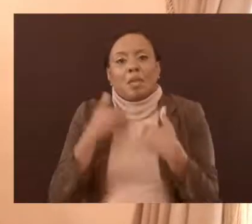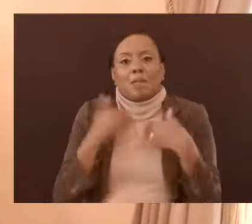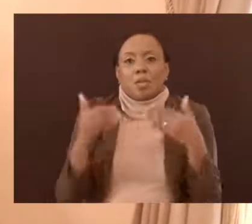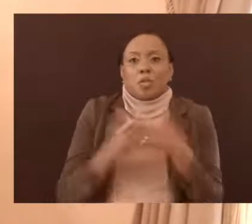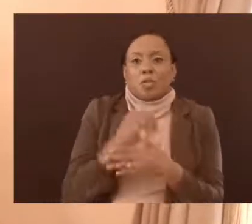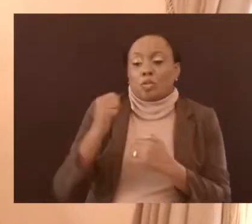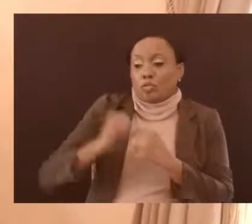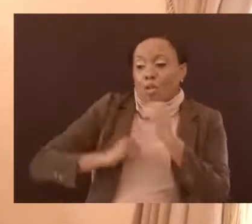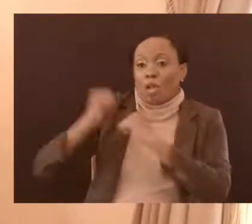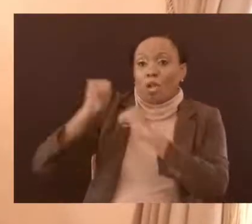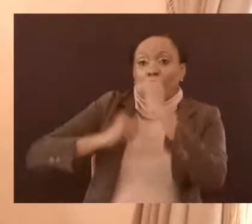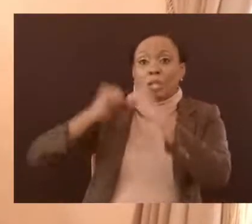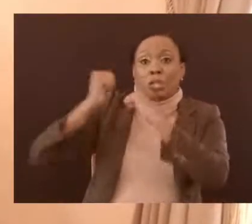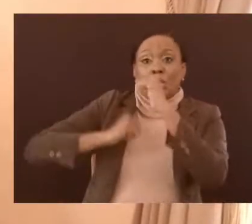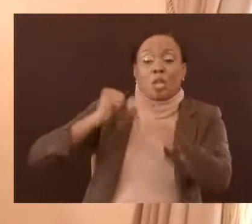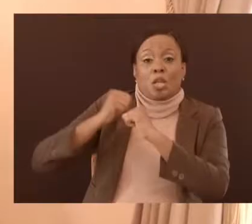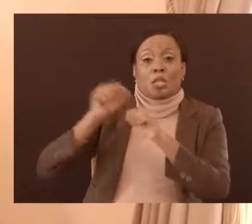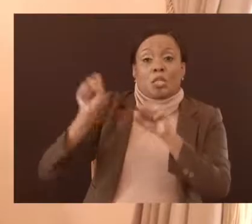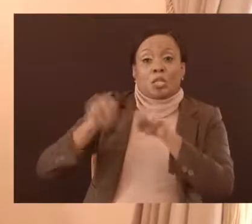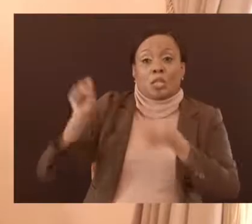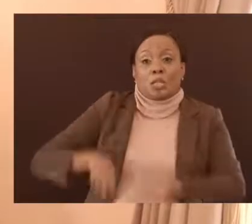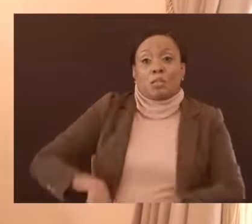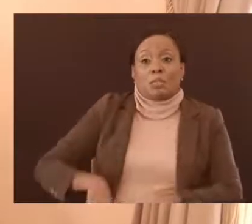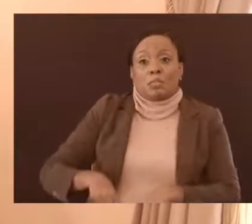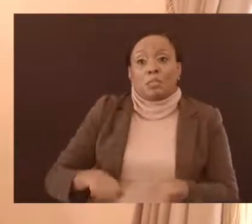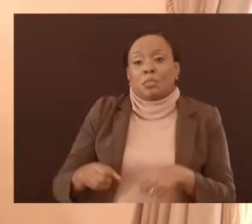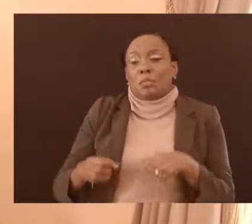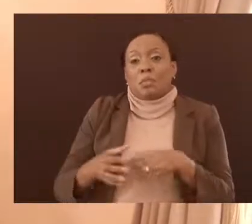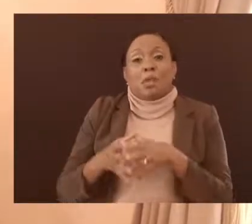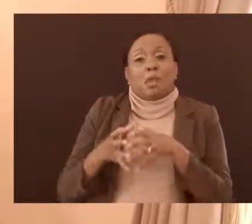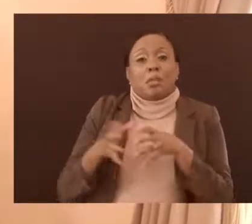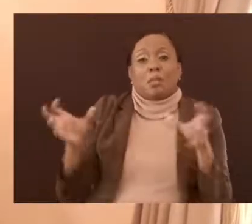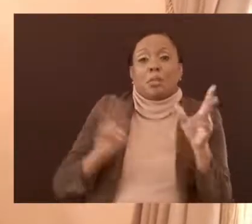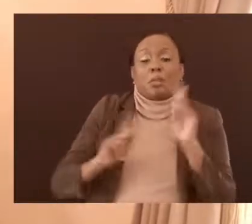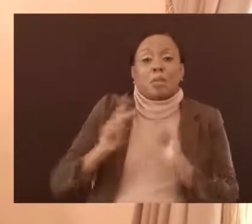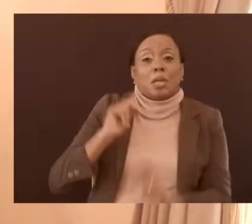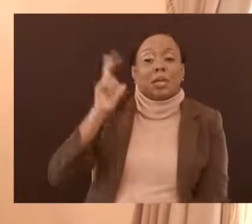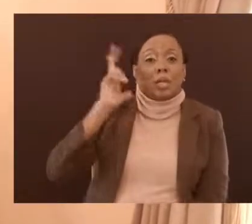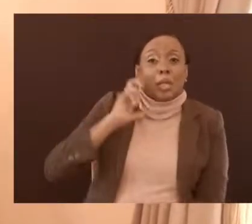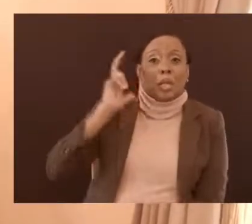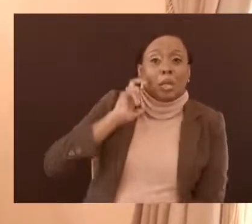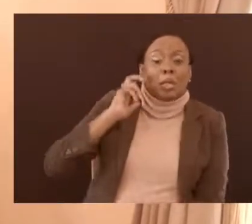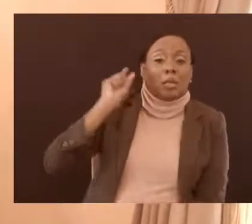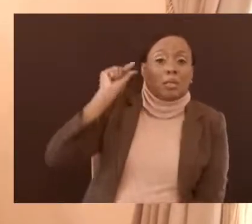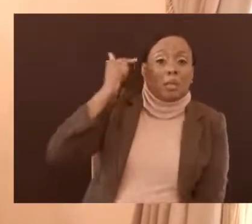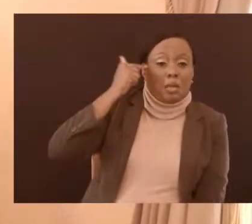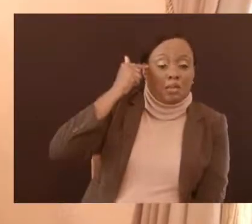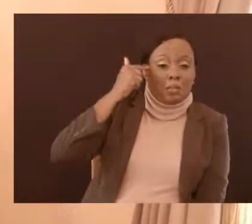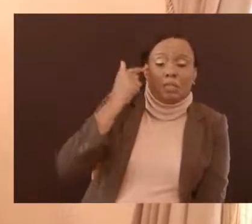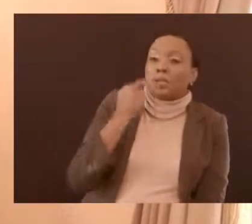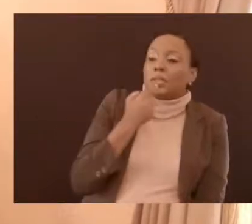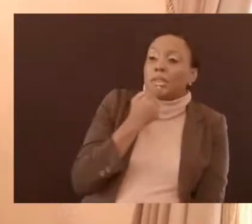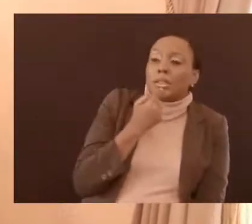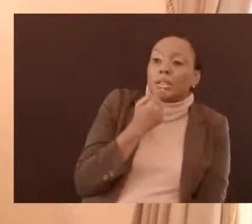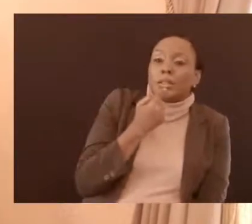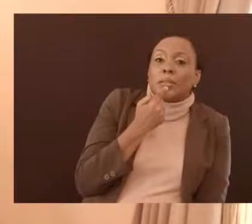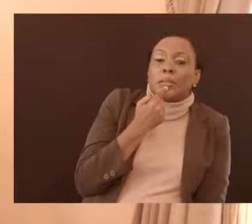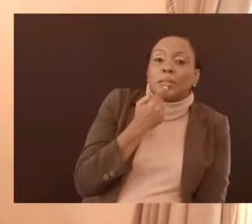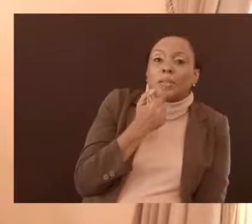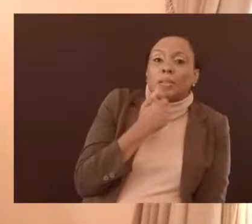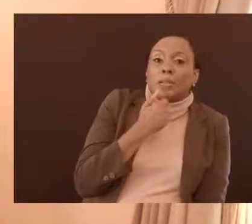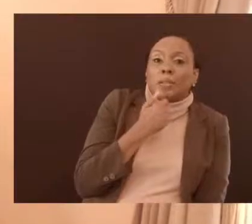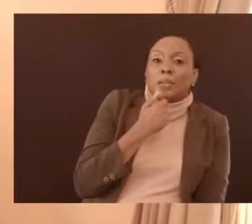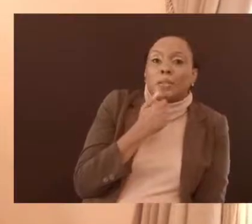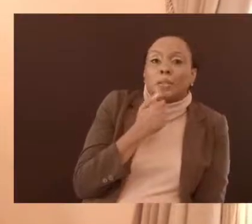system. I know most people would have heard the government say that we are looking to get